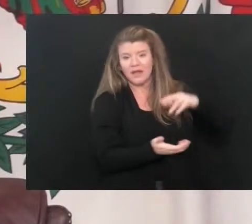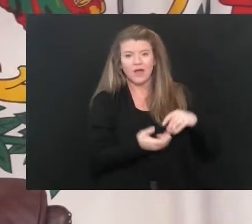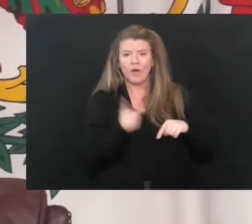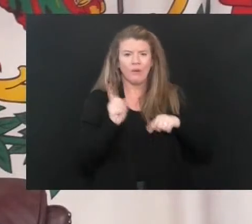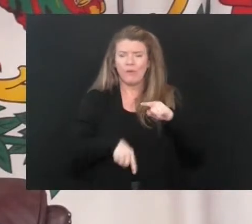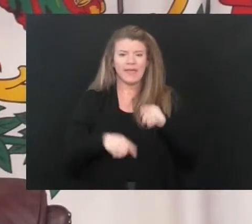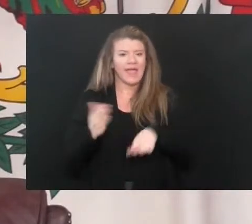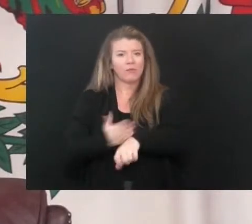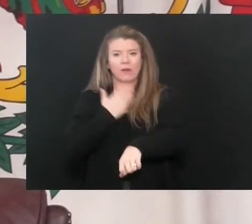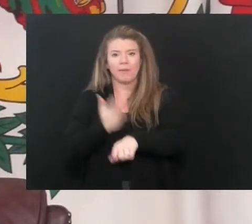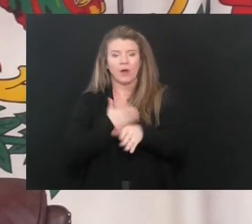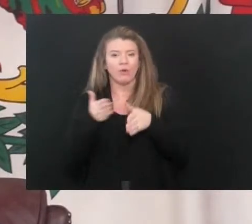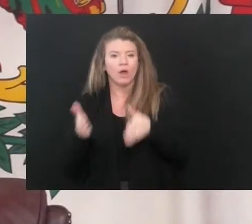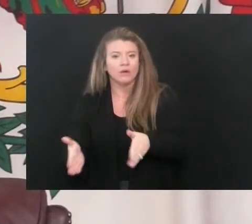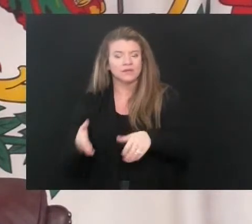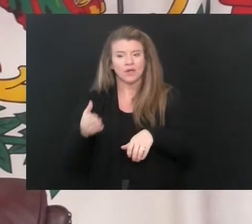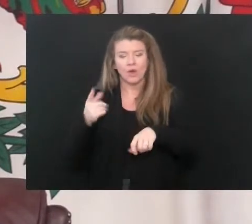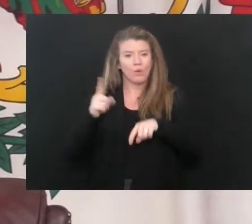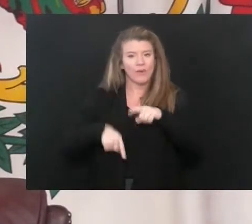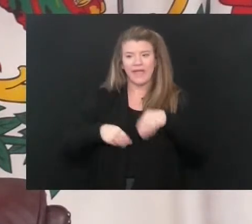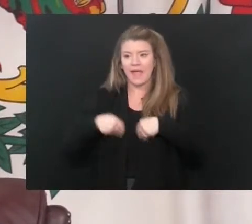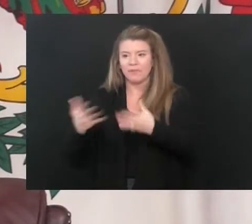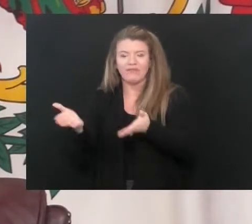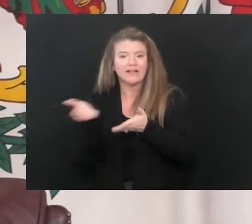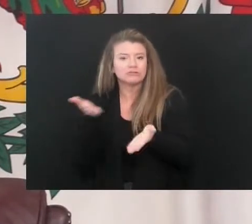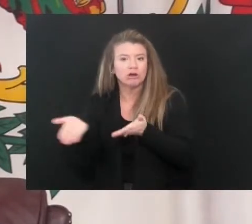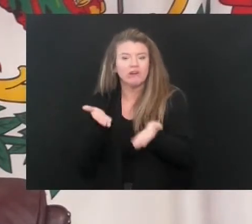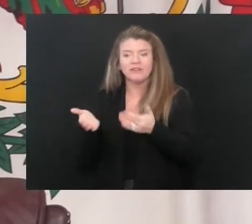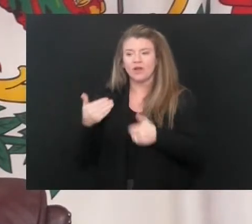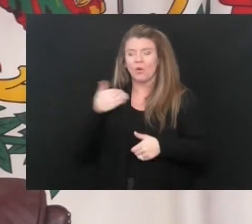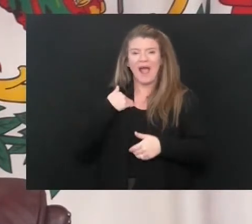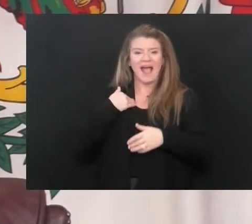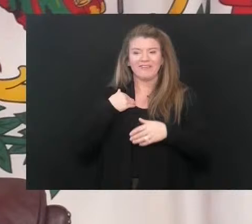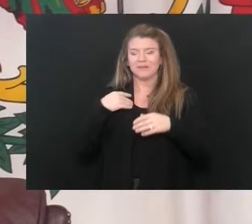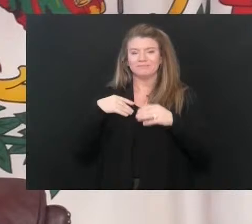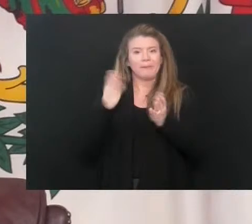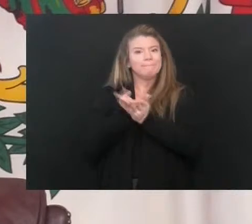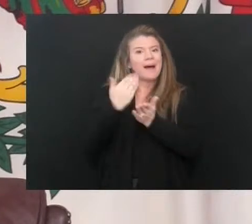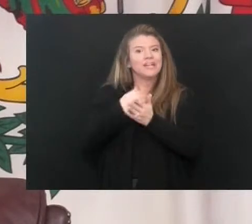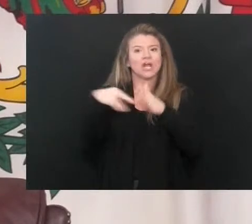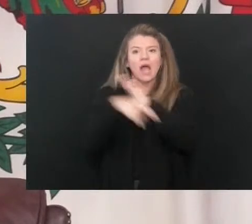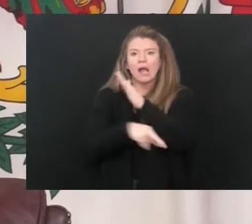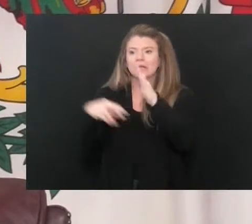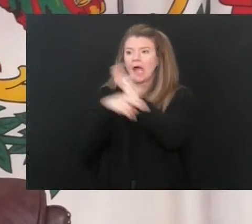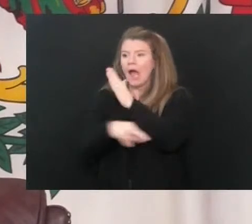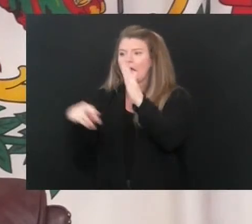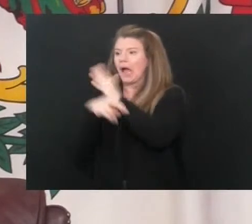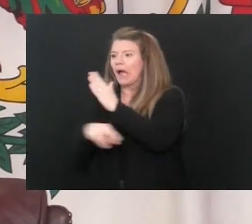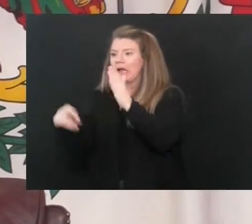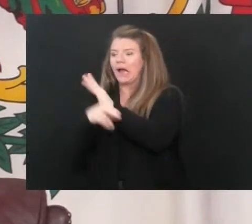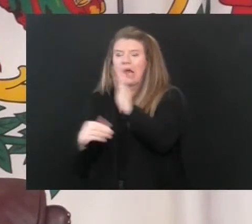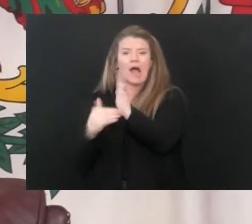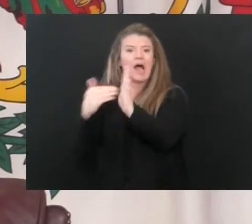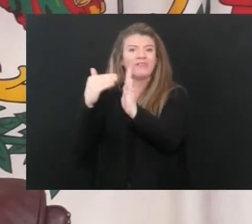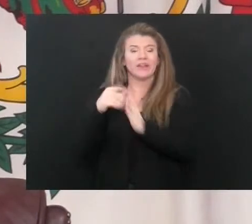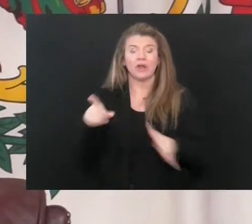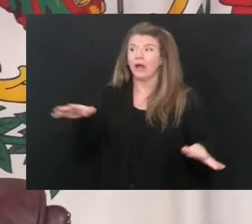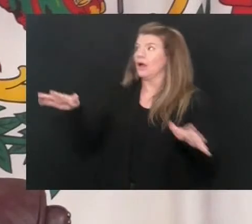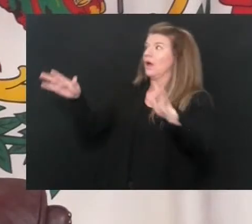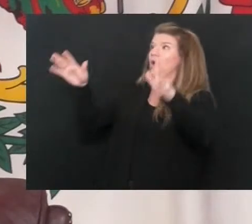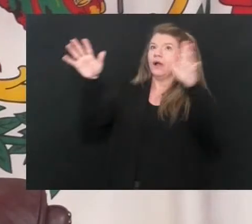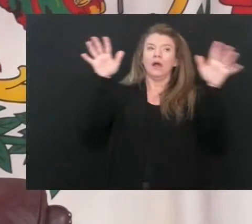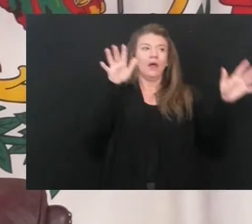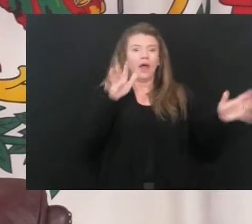roads, you can't provide services, you're dealing with cuts all the time, you're spinning around with